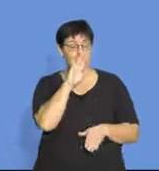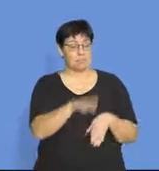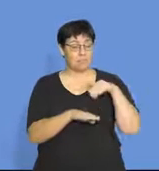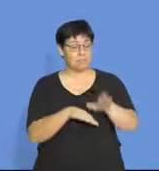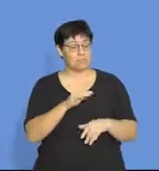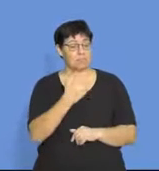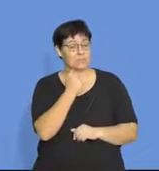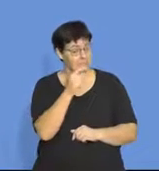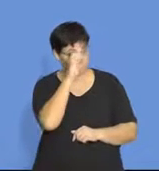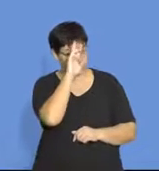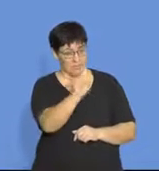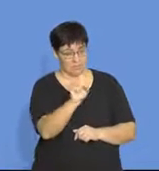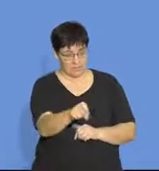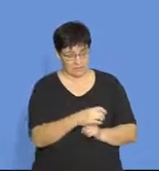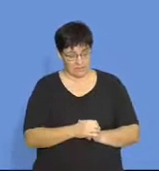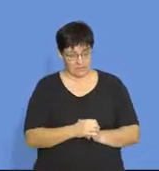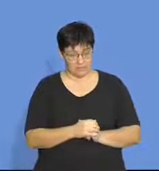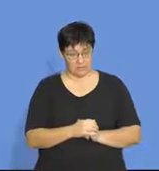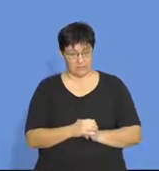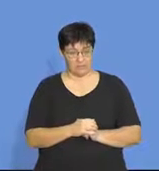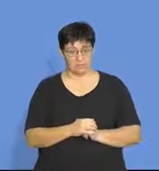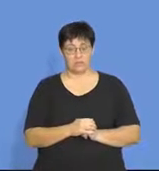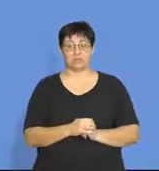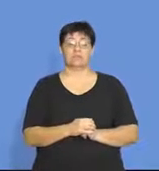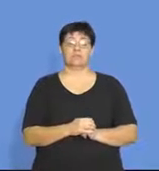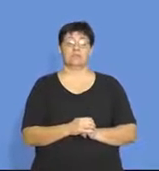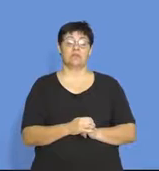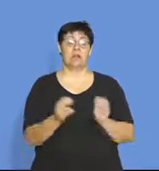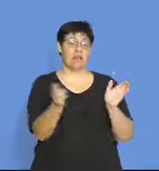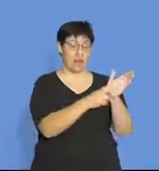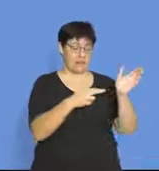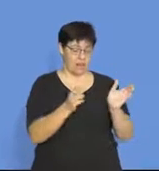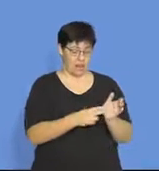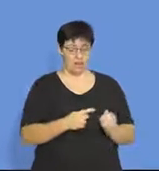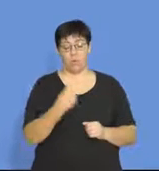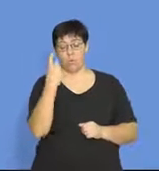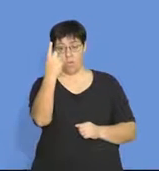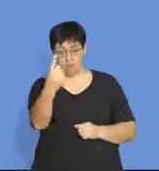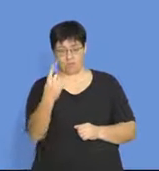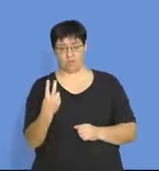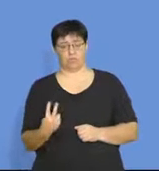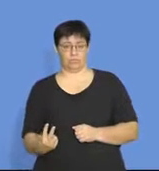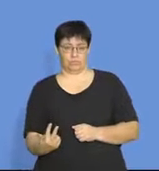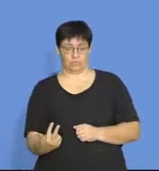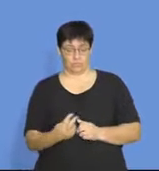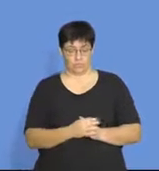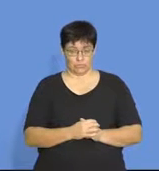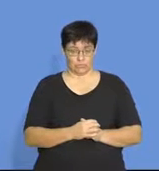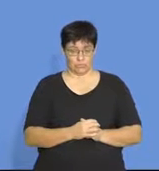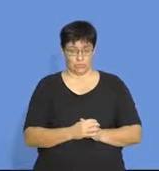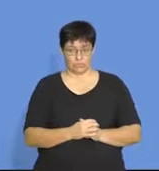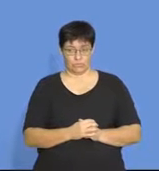Please remember them at all times. You always label them equation 1, equation